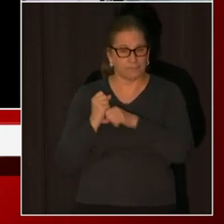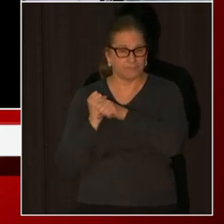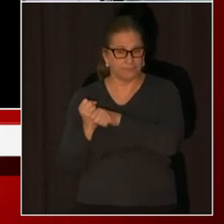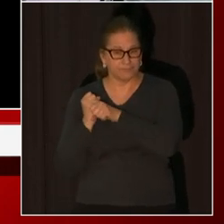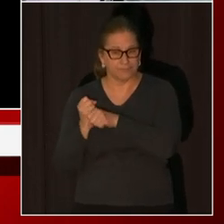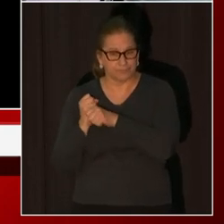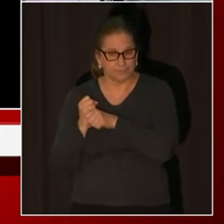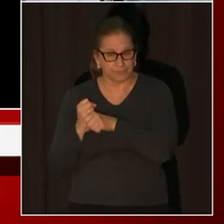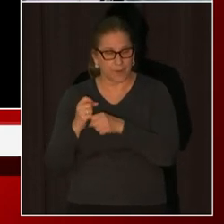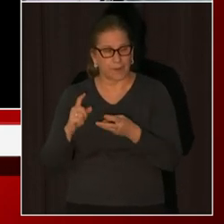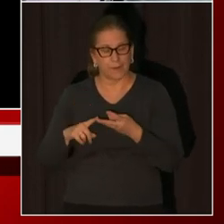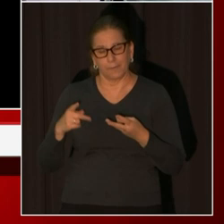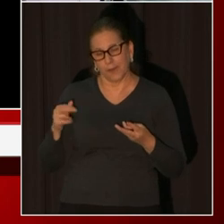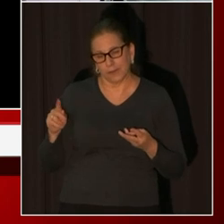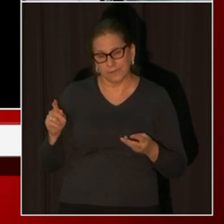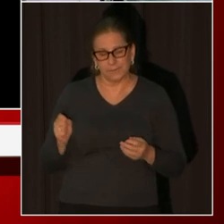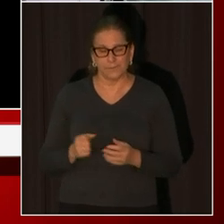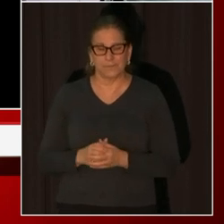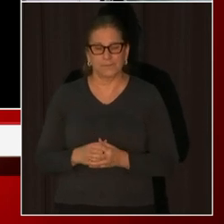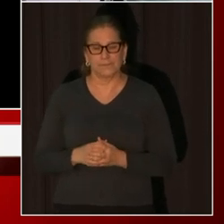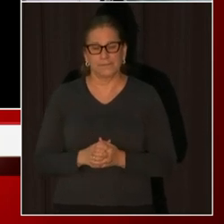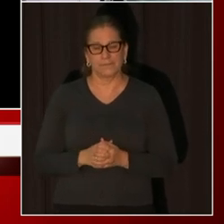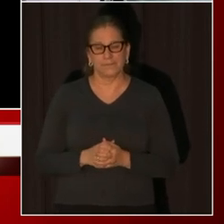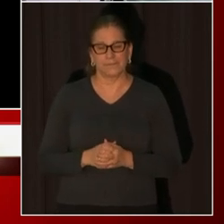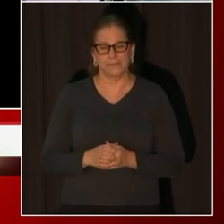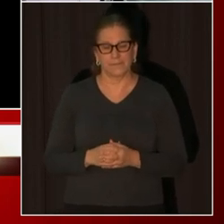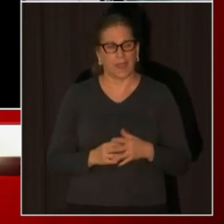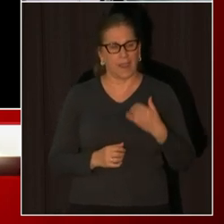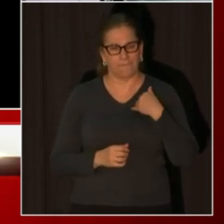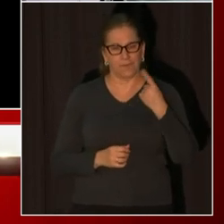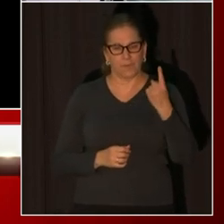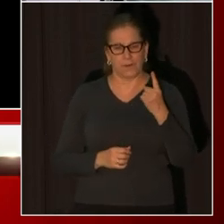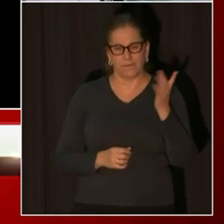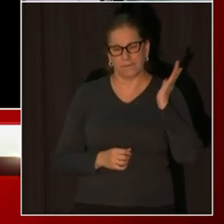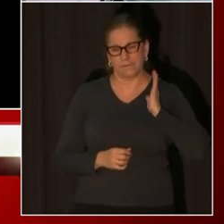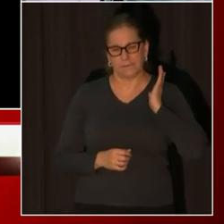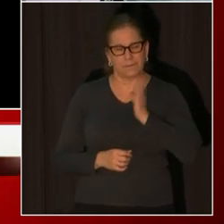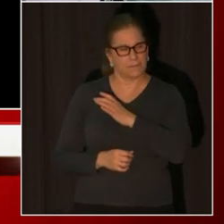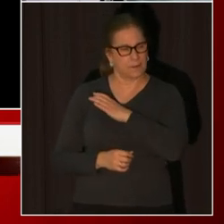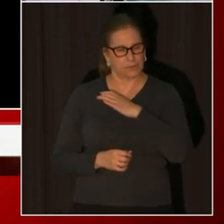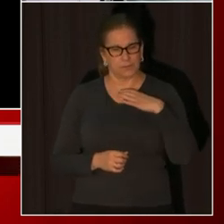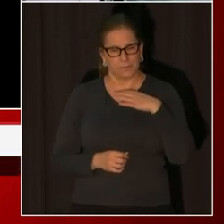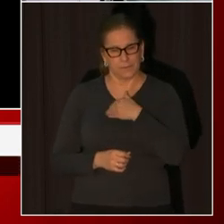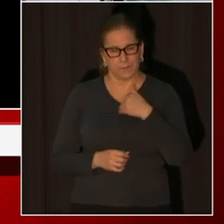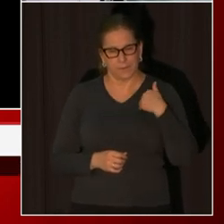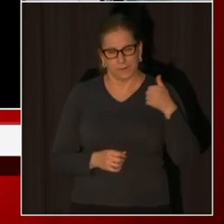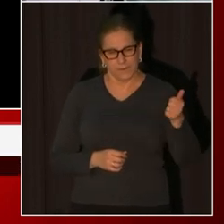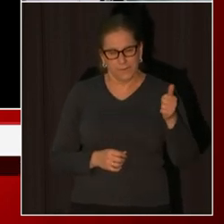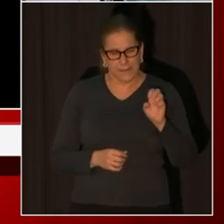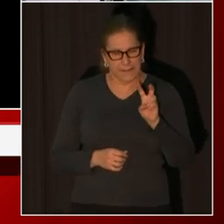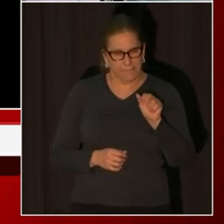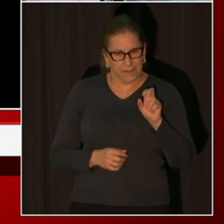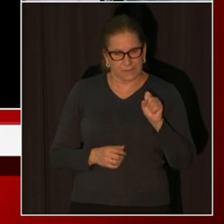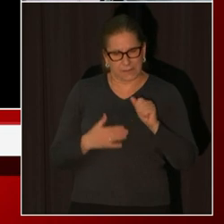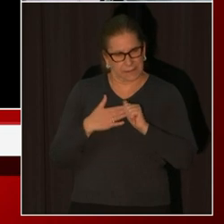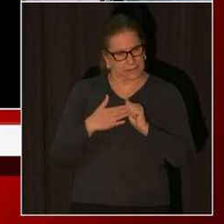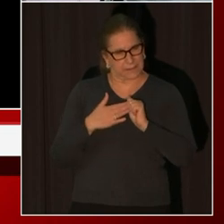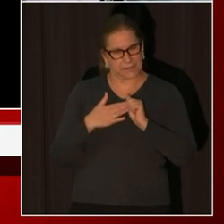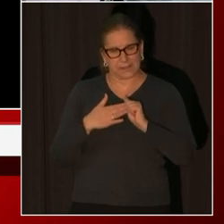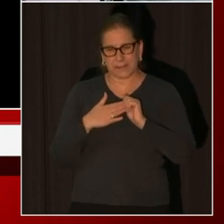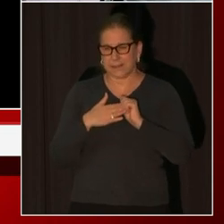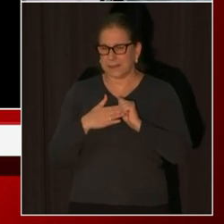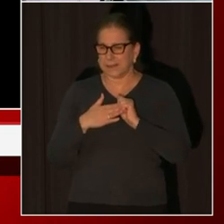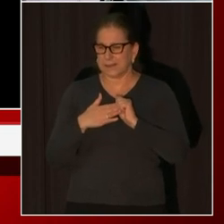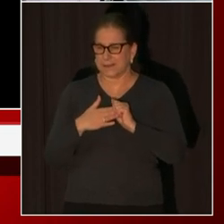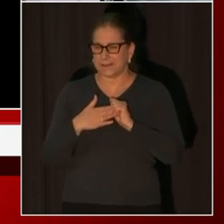that former council member Evans was the leader of and champion of, that took